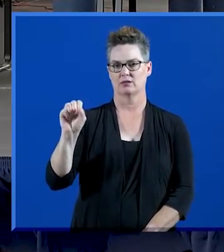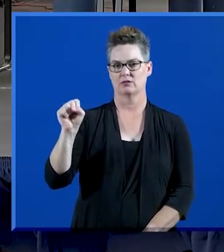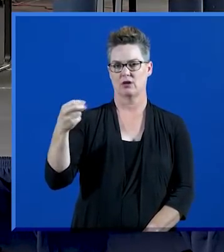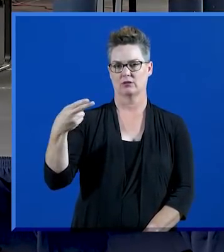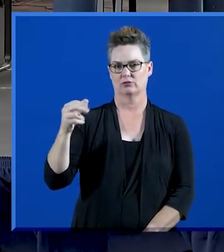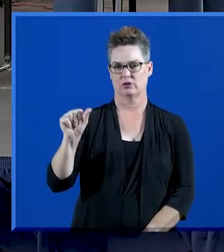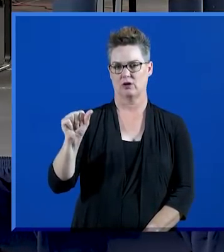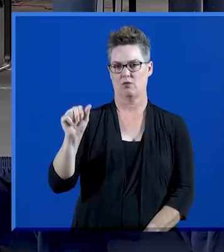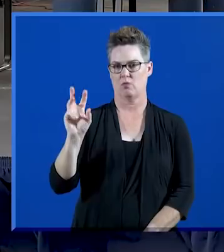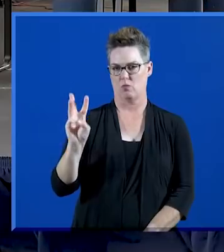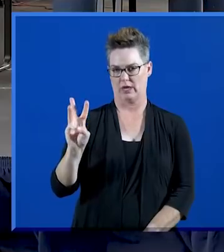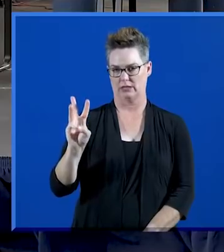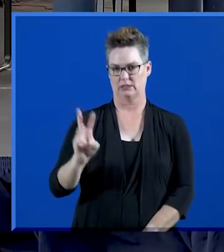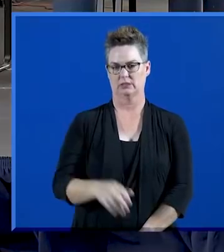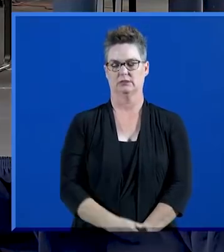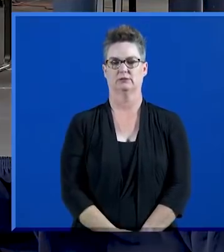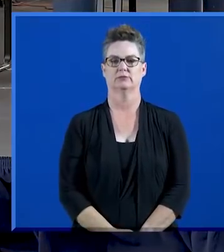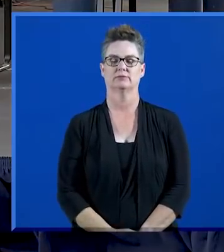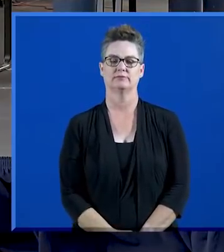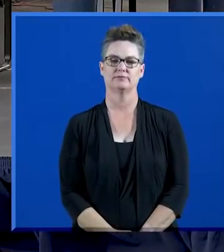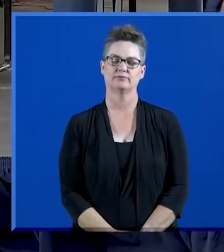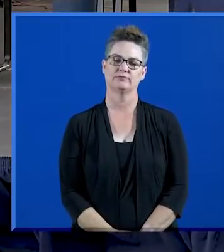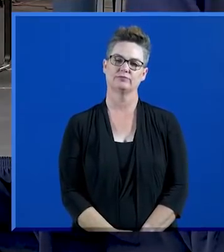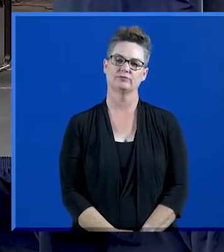Sasha White.